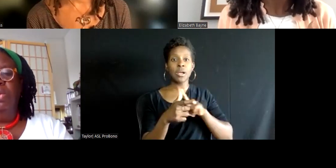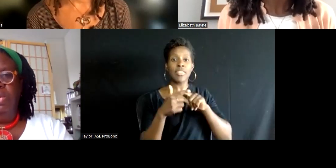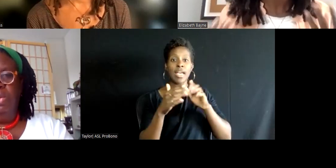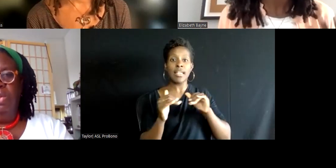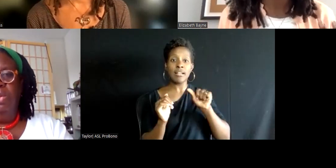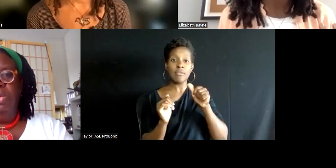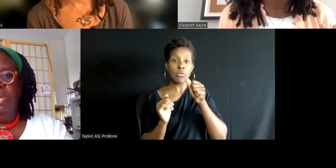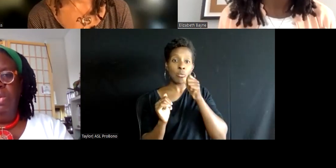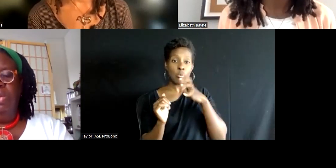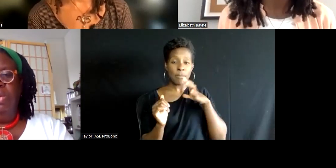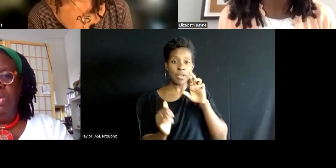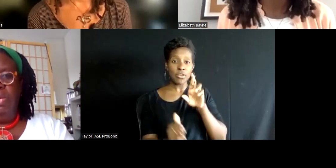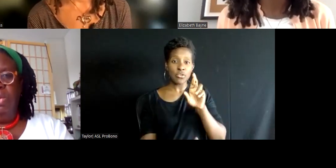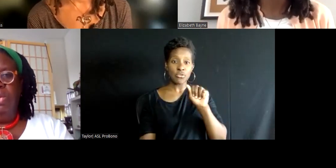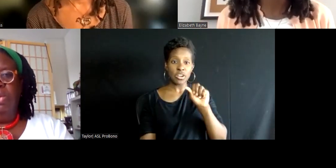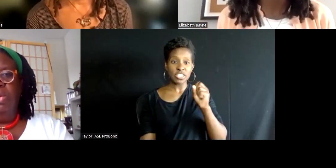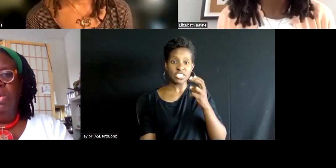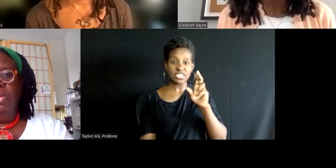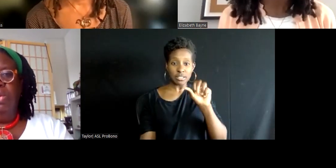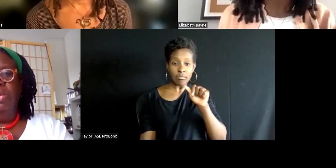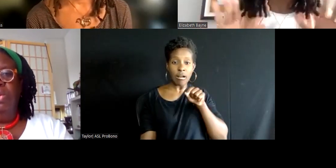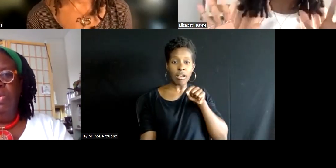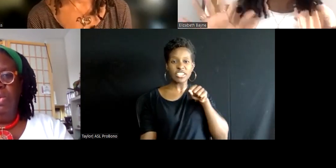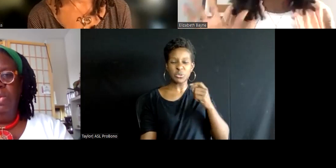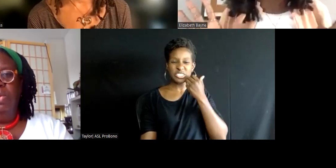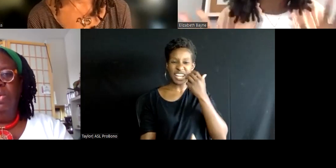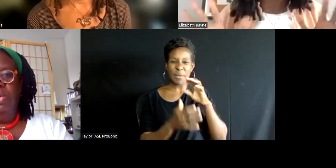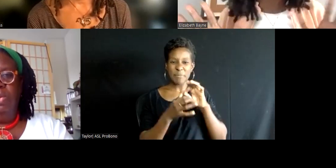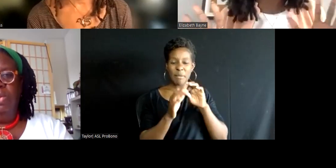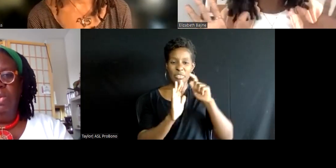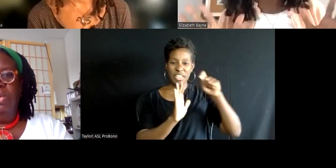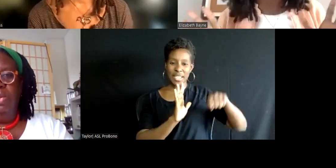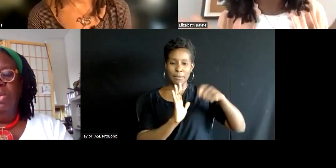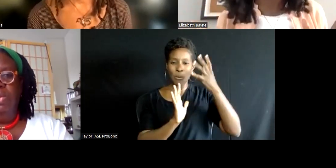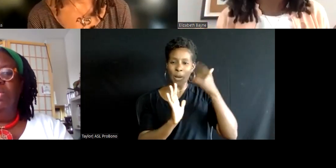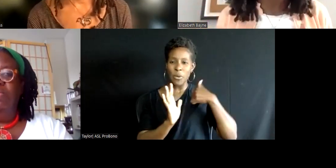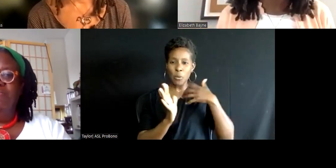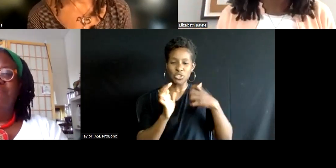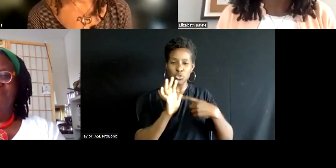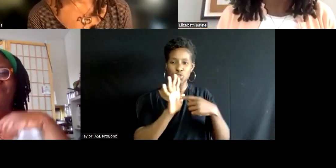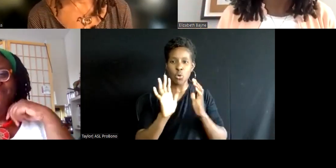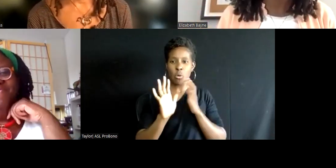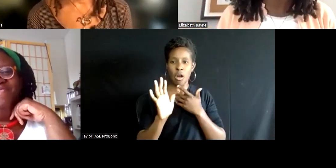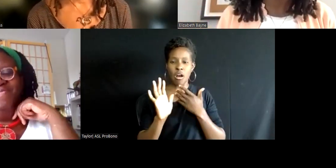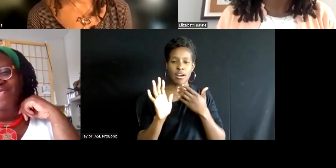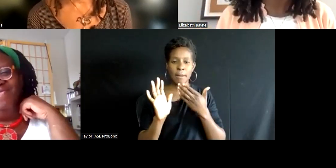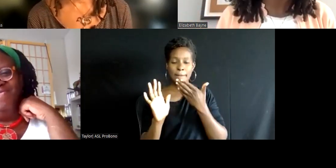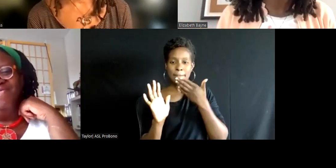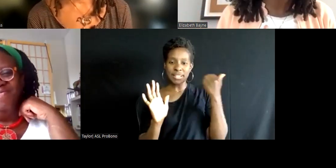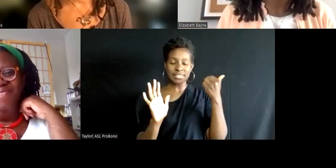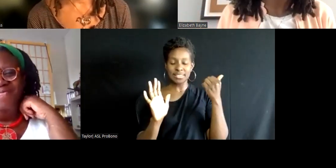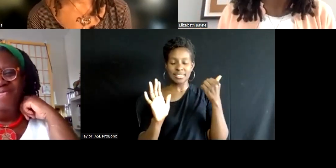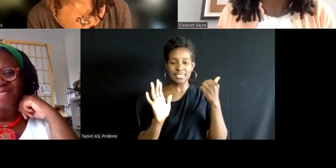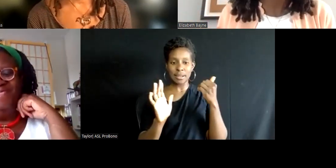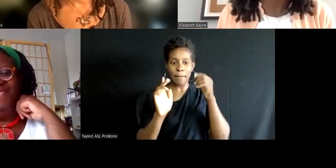was shy about having the camera in her home because we all want to put on our best light. And she had